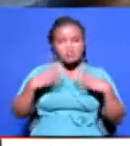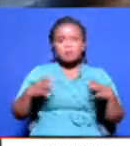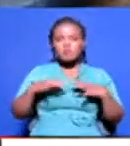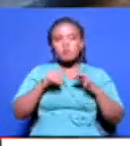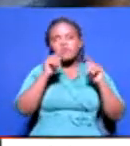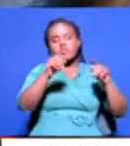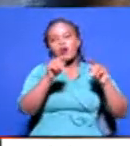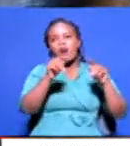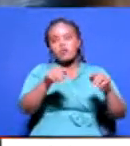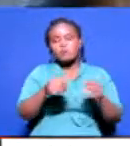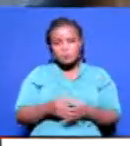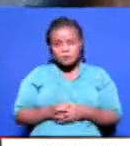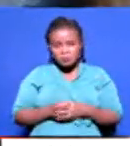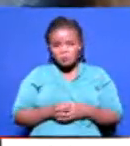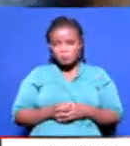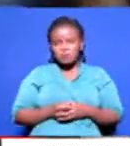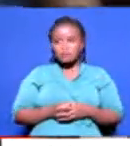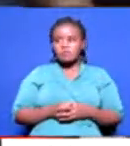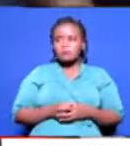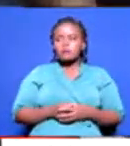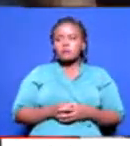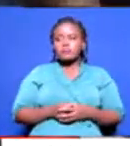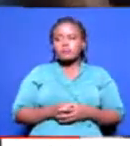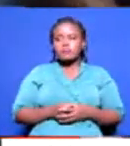Mchuma Odim, the Prime Edition.